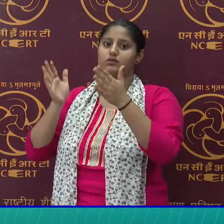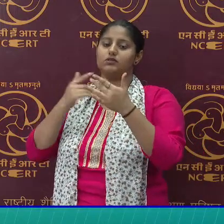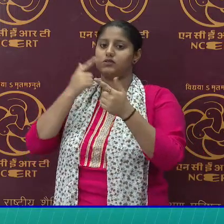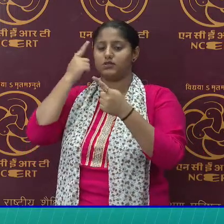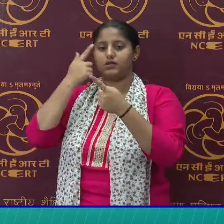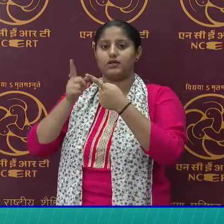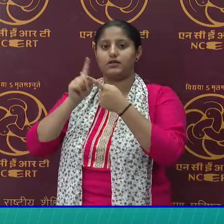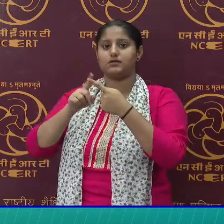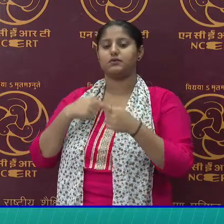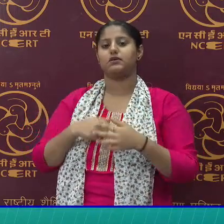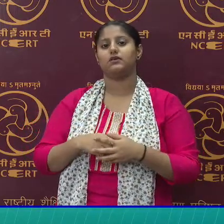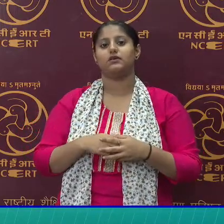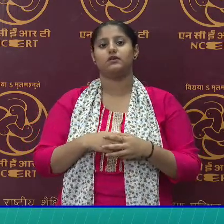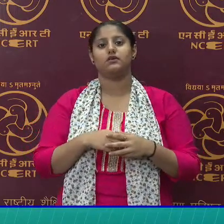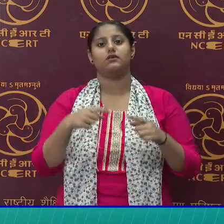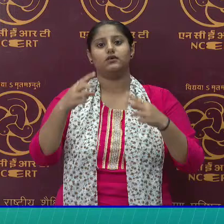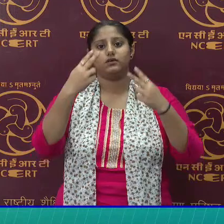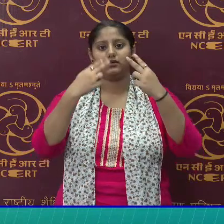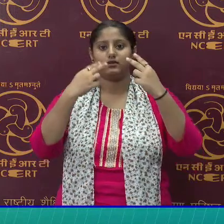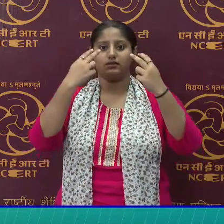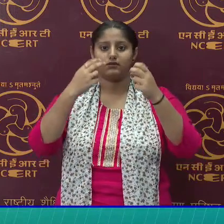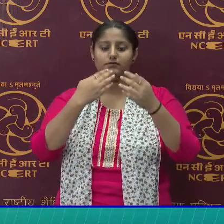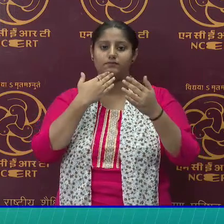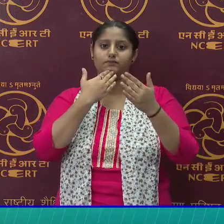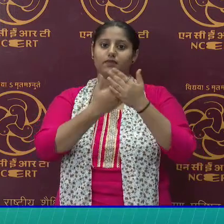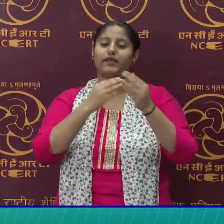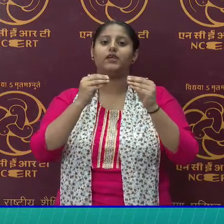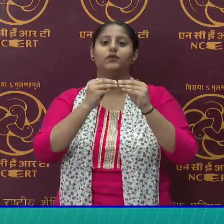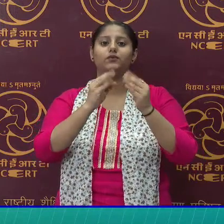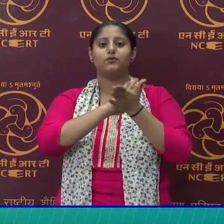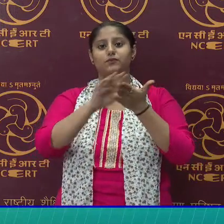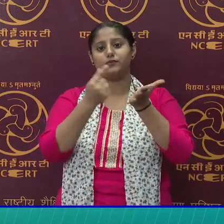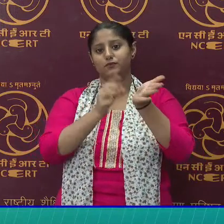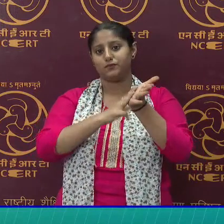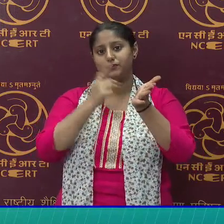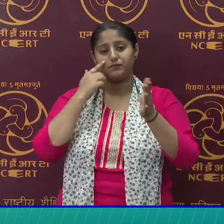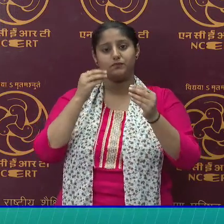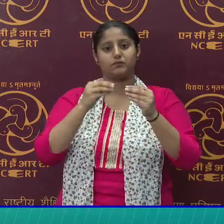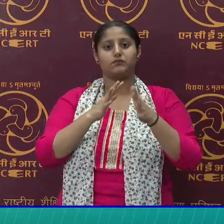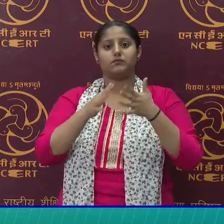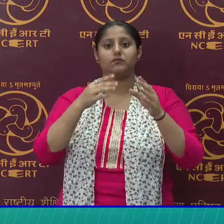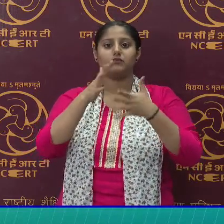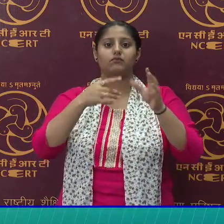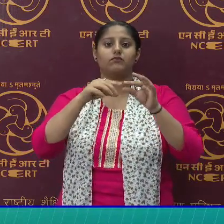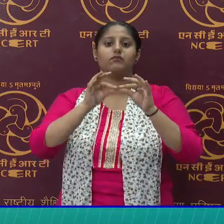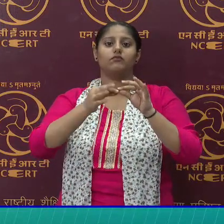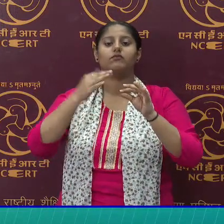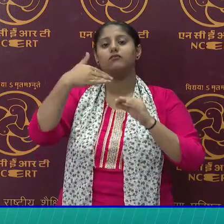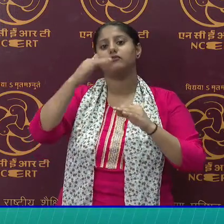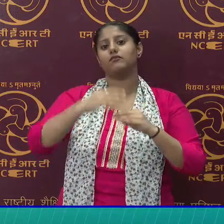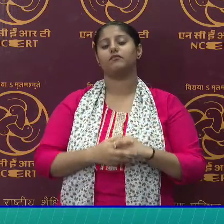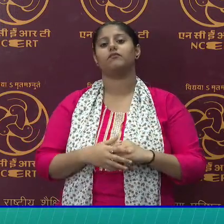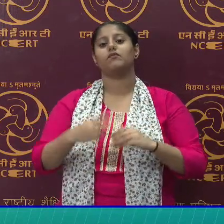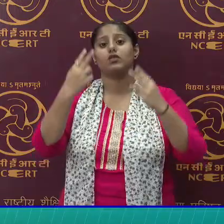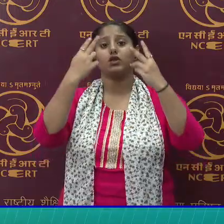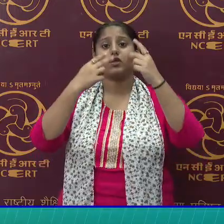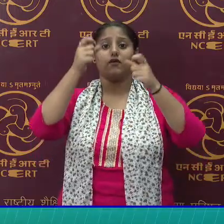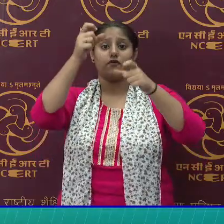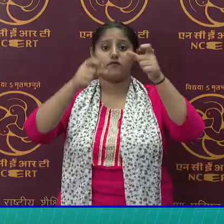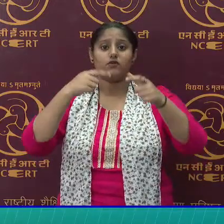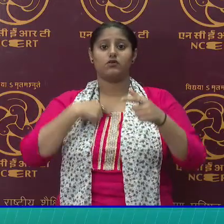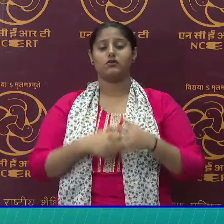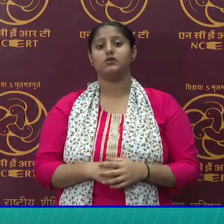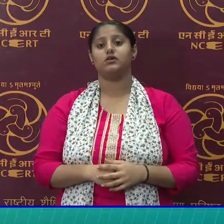this session, and thank you also to Bhumi for the sign language interpretation. So viewers, we